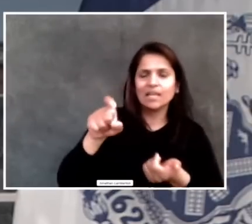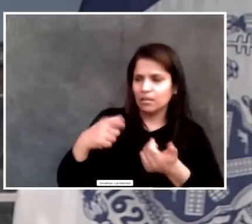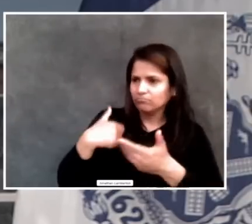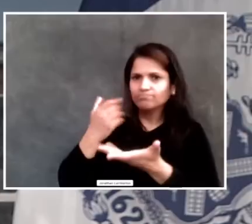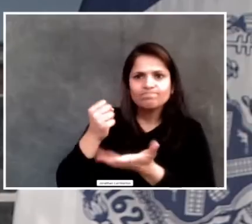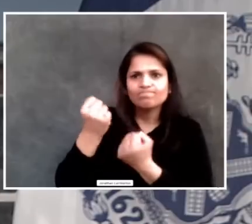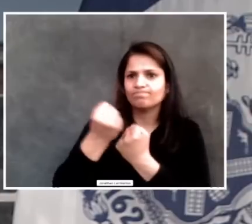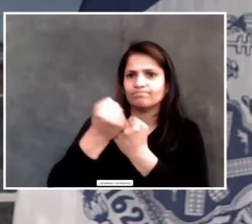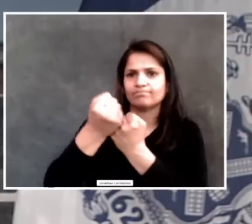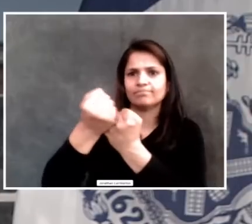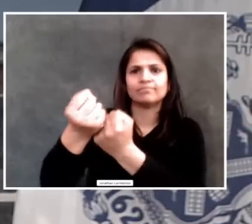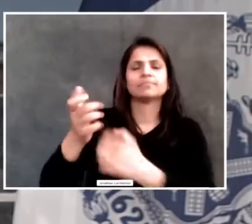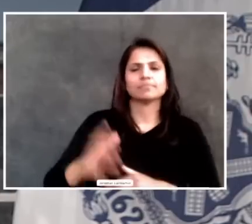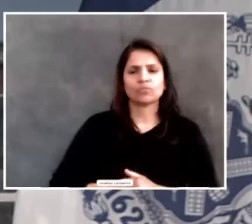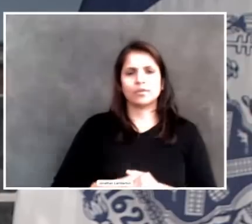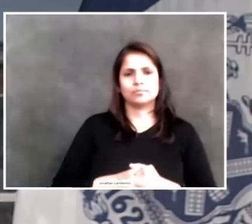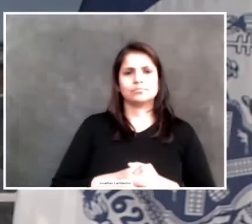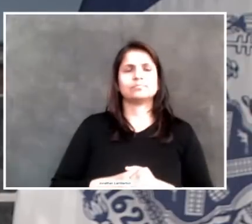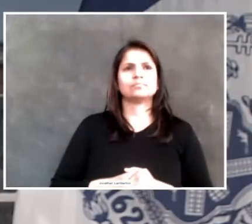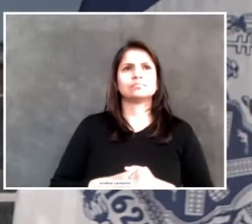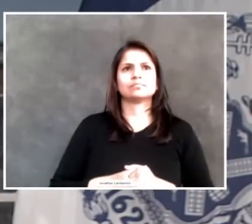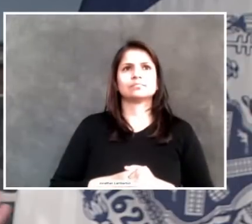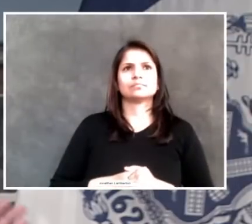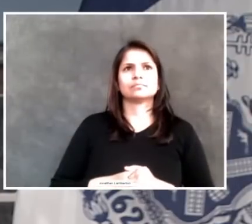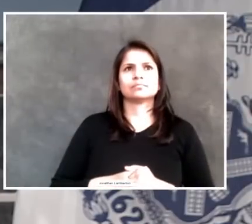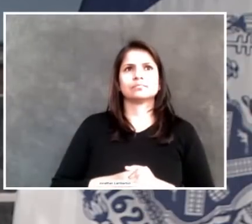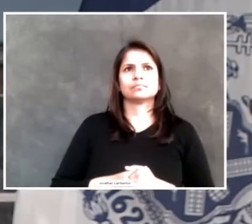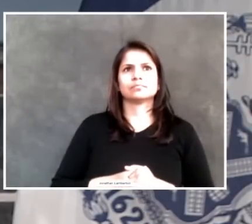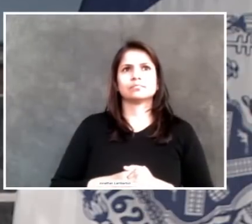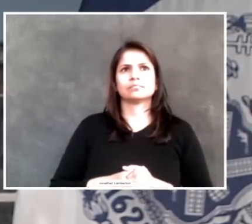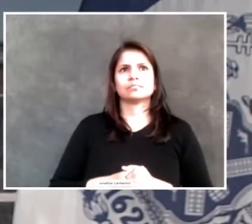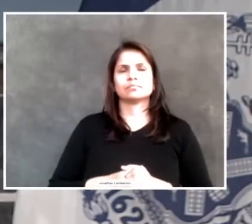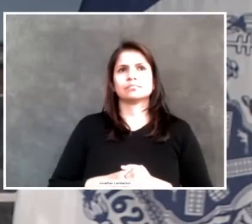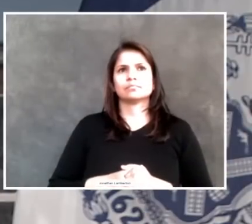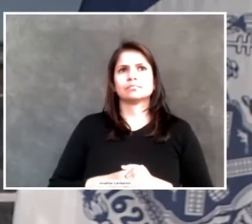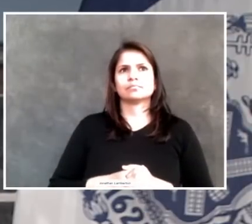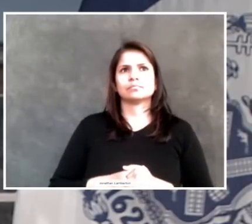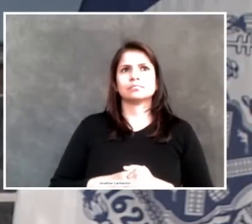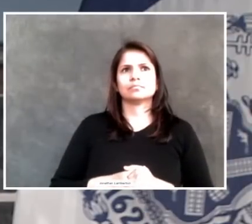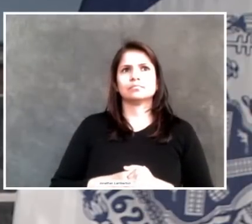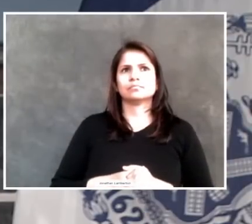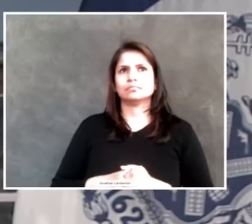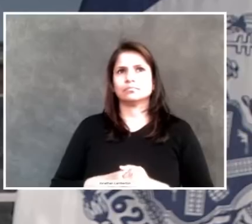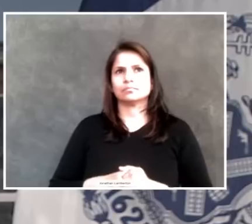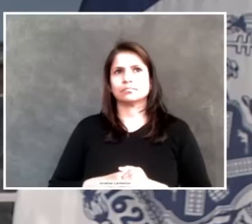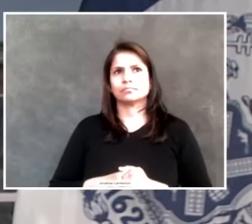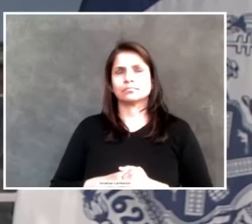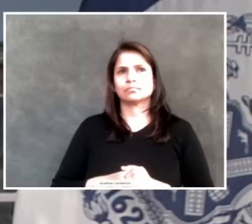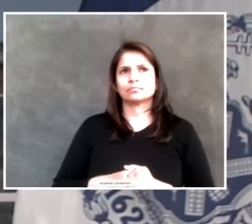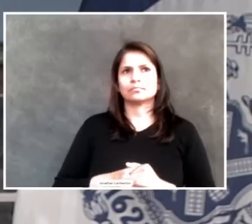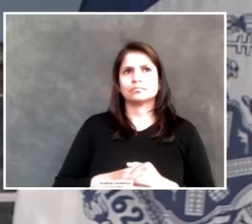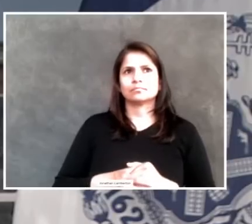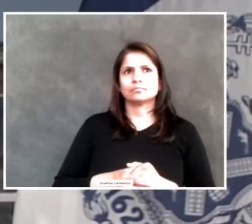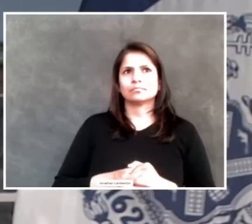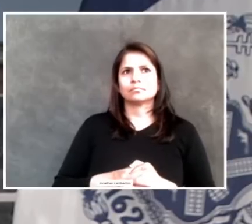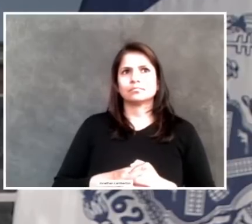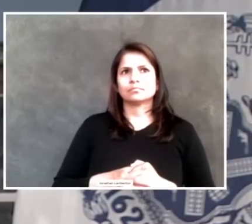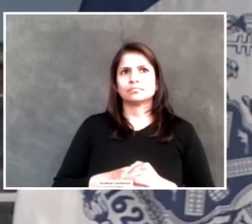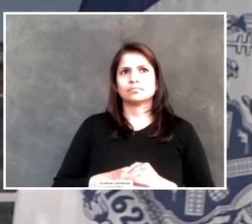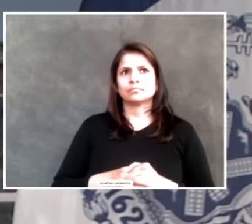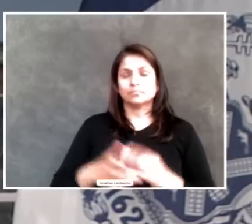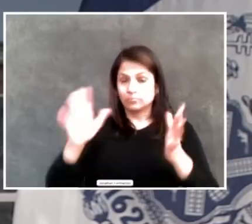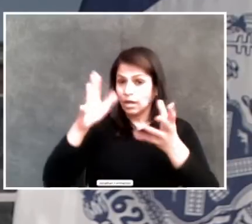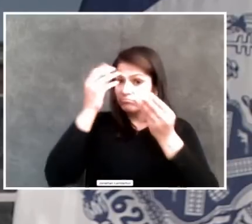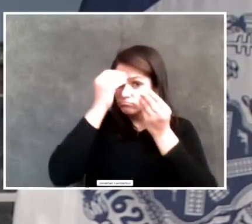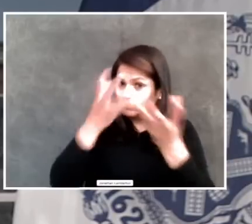to address the most serious cases everywhere, Staten Island and everywhere, save lives, protect healthcare